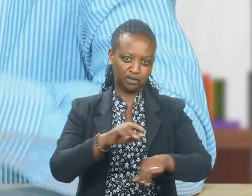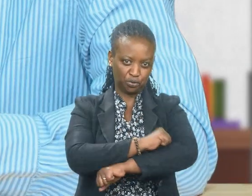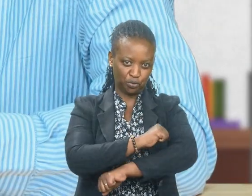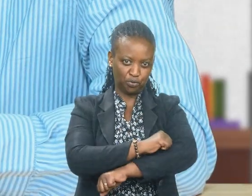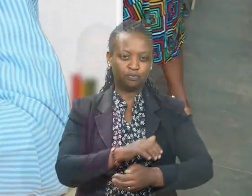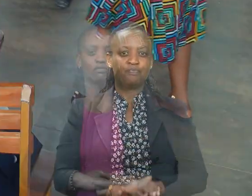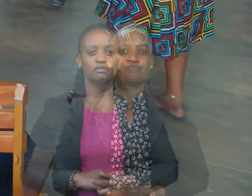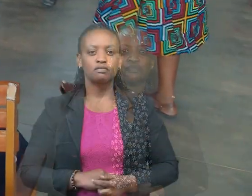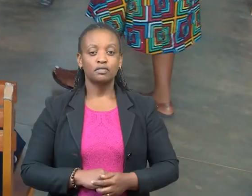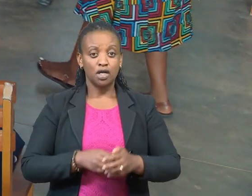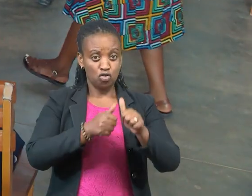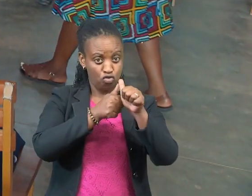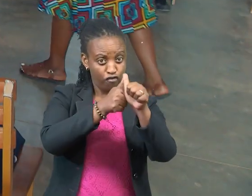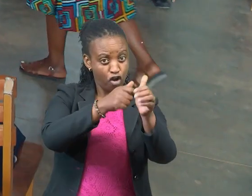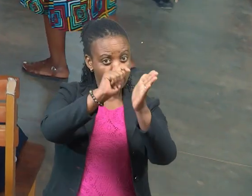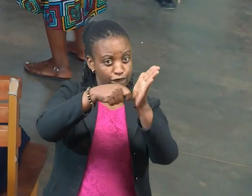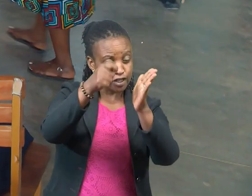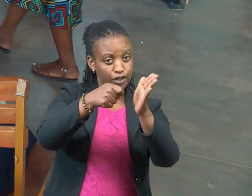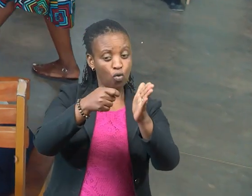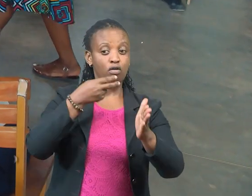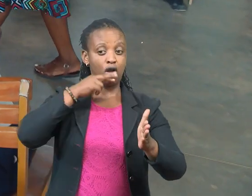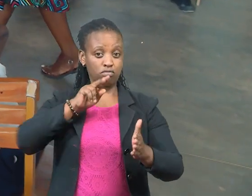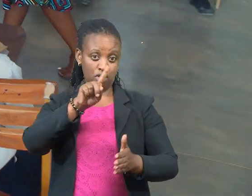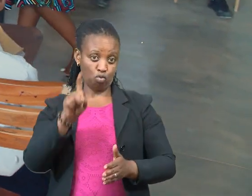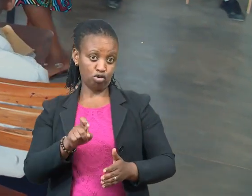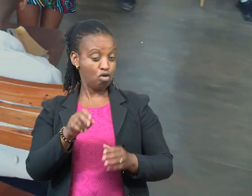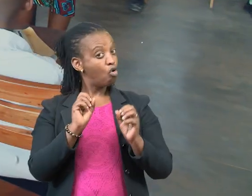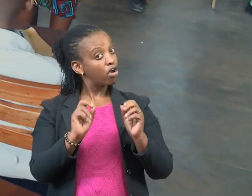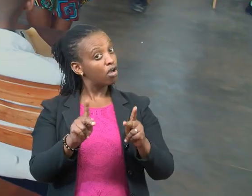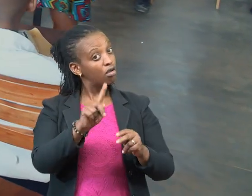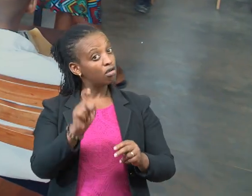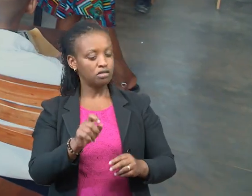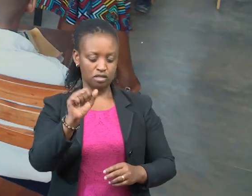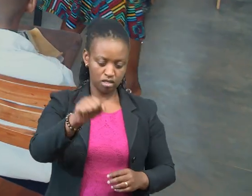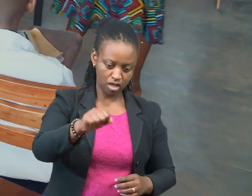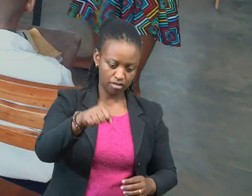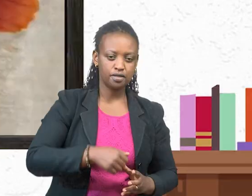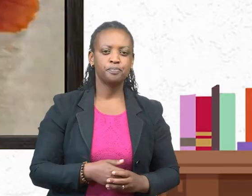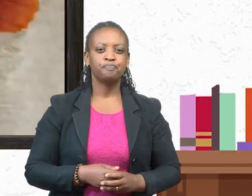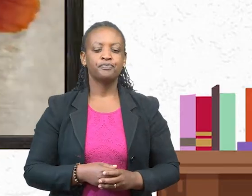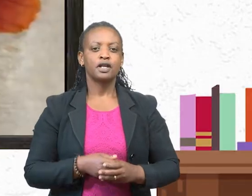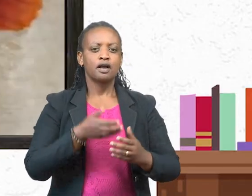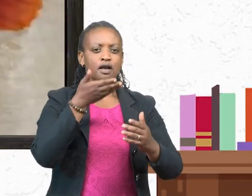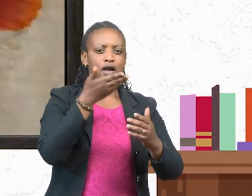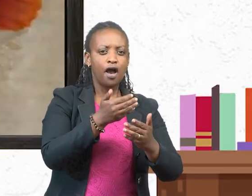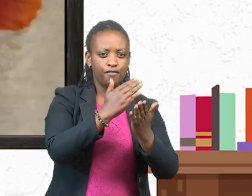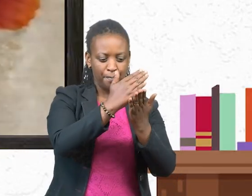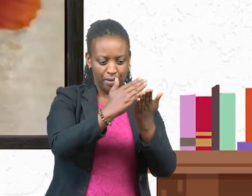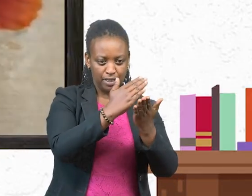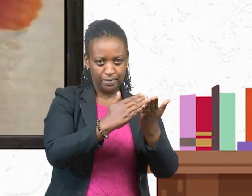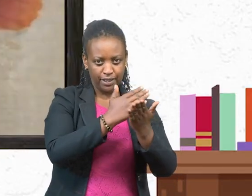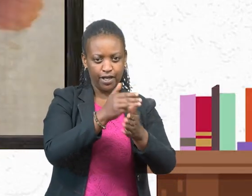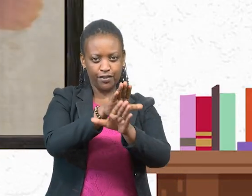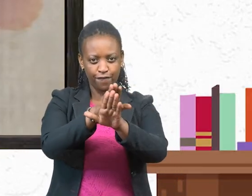inclusive classroom. You have to follow the video, then you will answer the questions, okay? Yes. We will learn the parts of